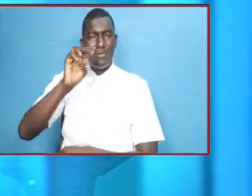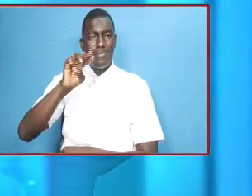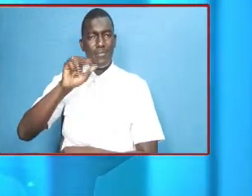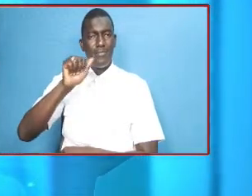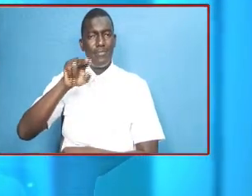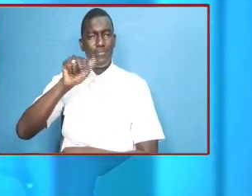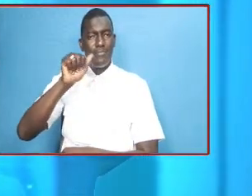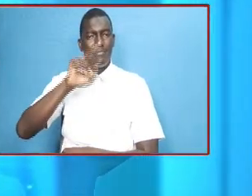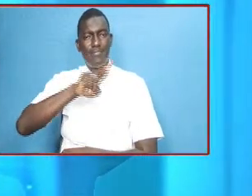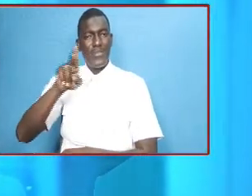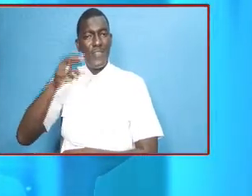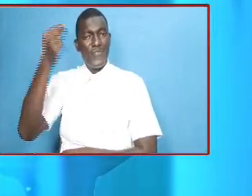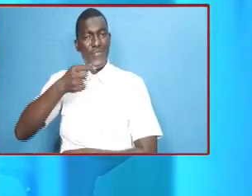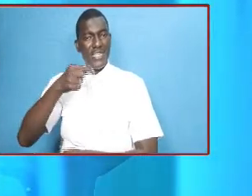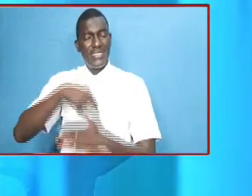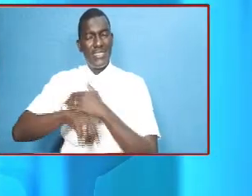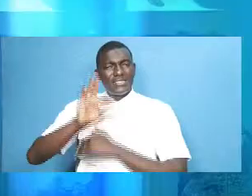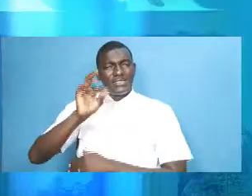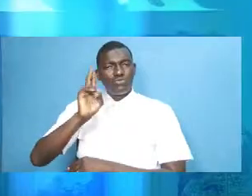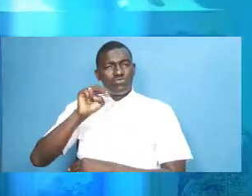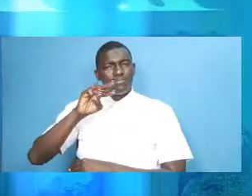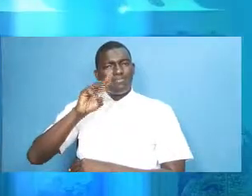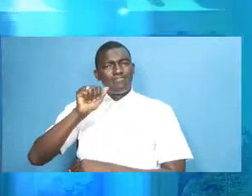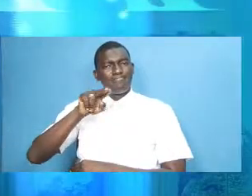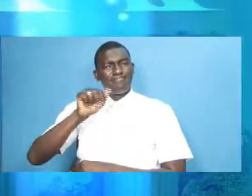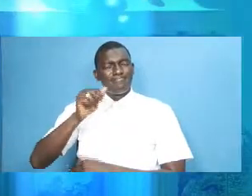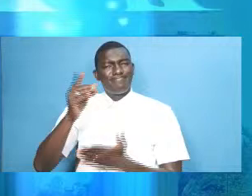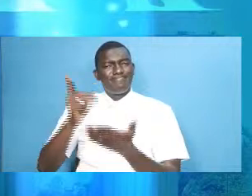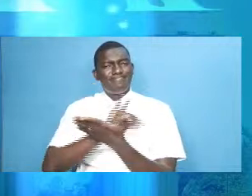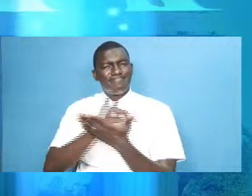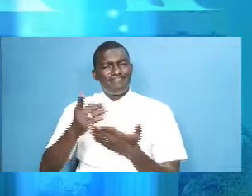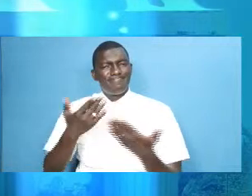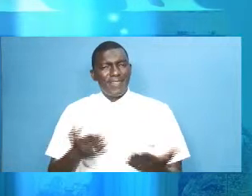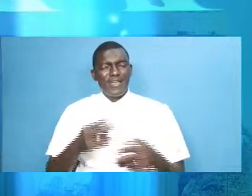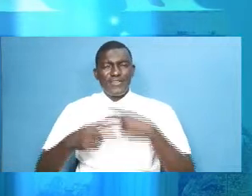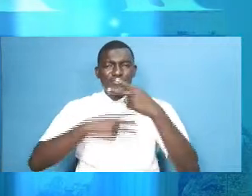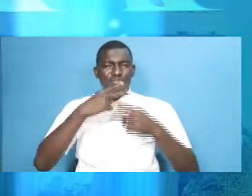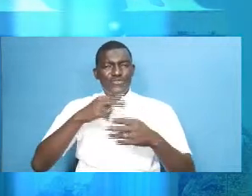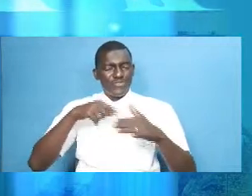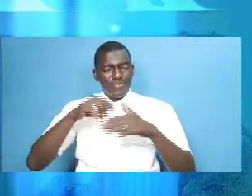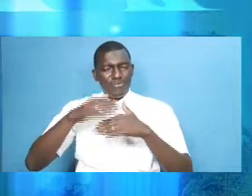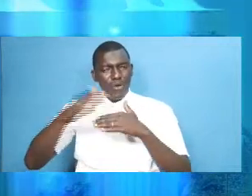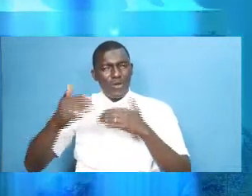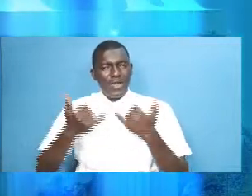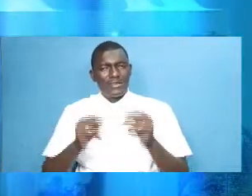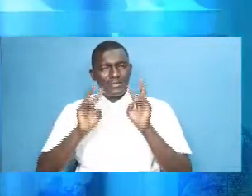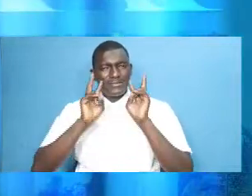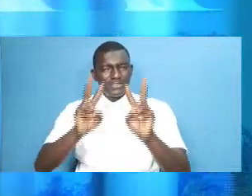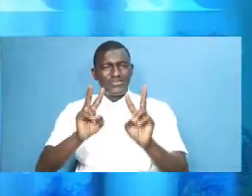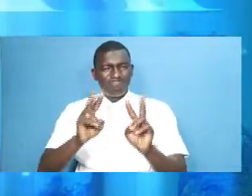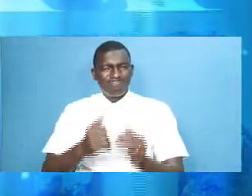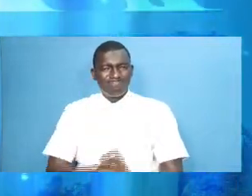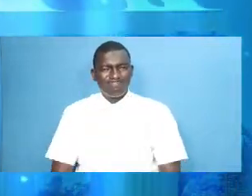and the surroundings in Tumana district. Those were the main headlines, and now the news in detail. Do stay with